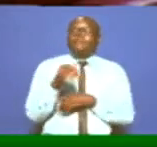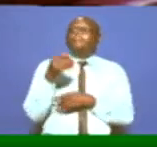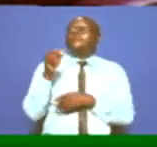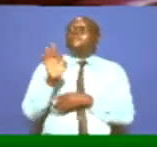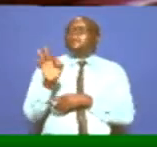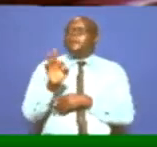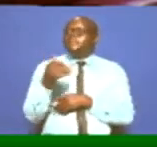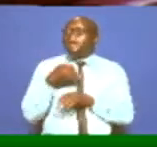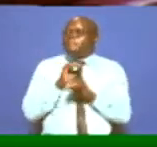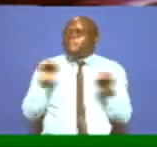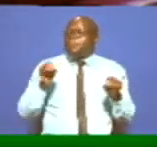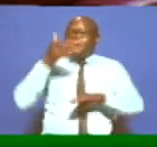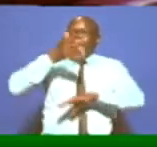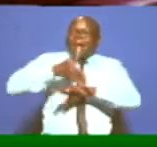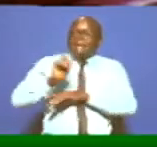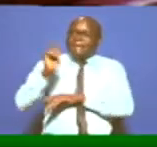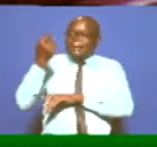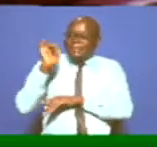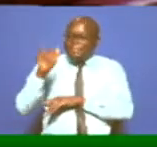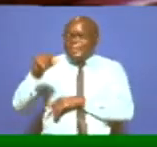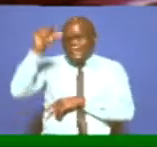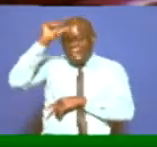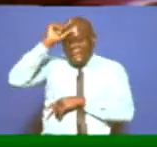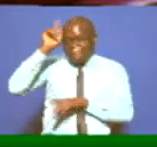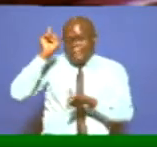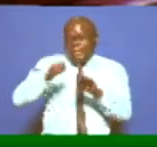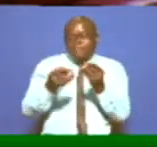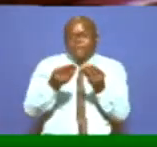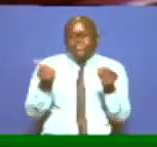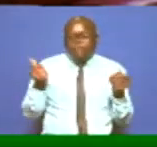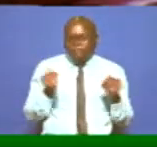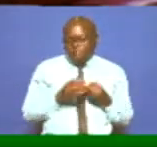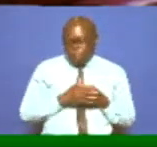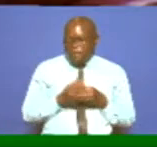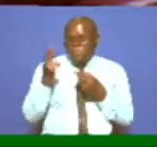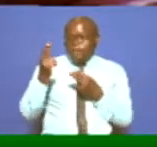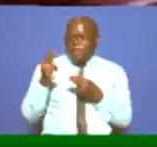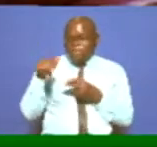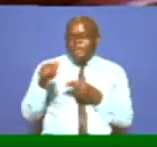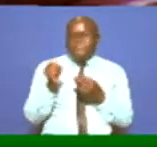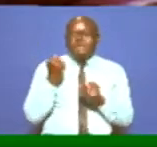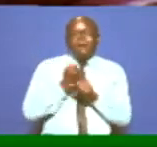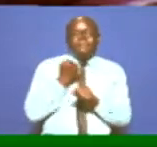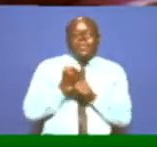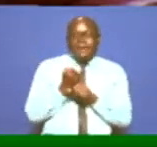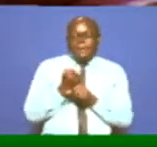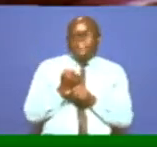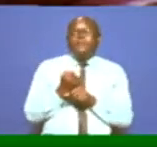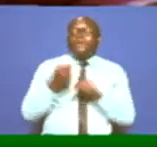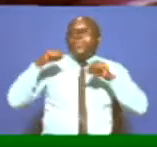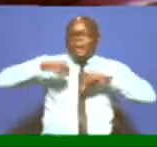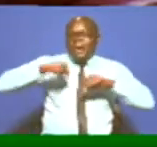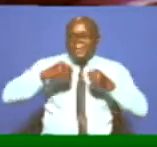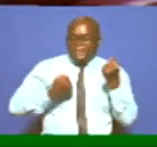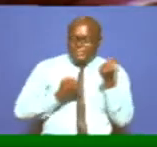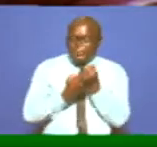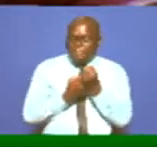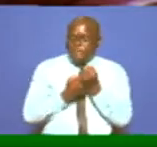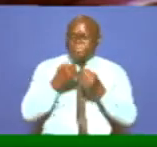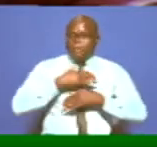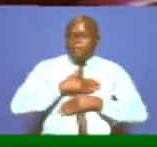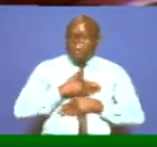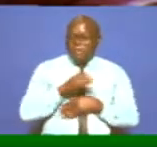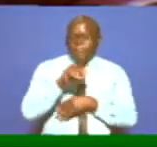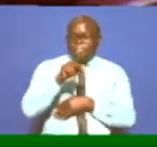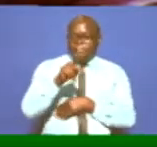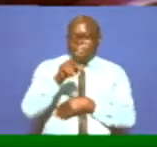in this country, Mr. Speaker, that the government cannot demolish. So we hope that this can be done, and we agree and we support Honorable Keter in terms of